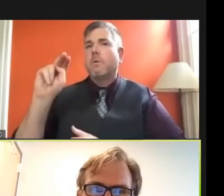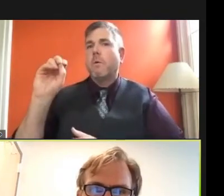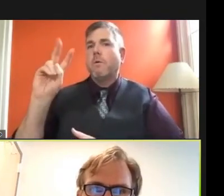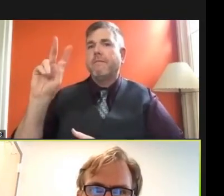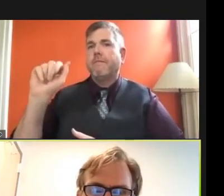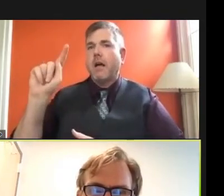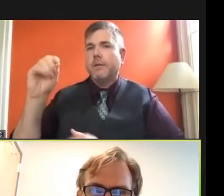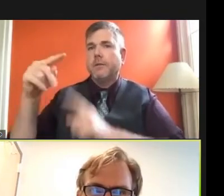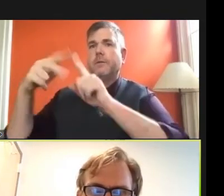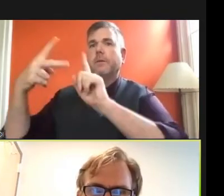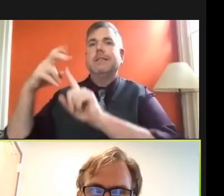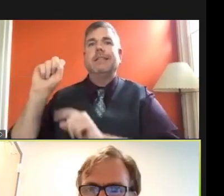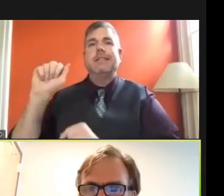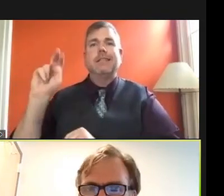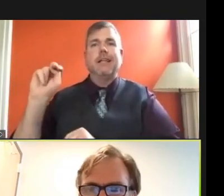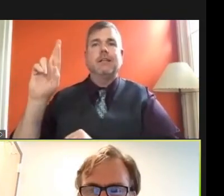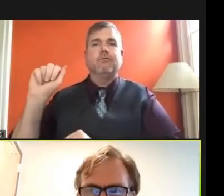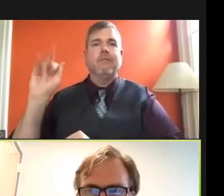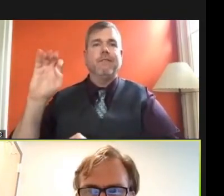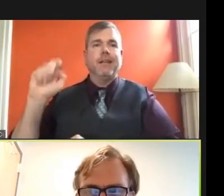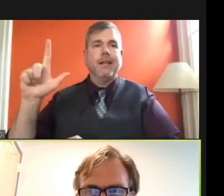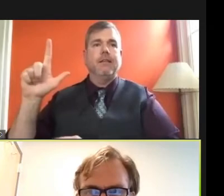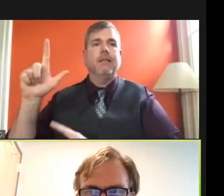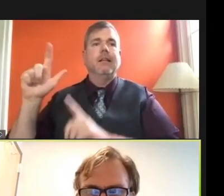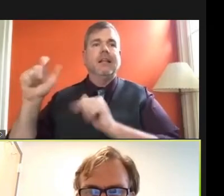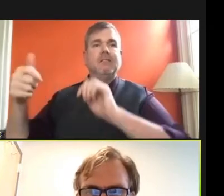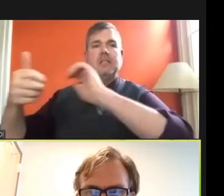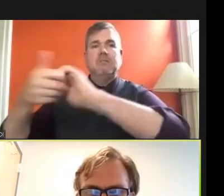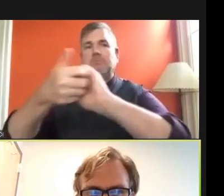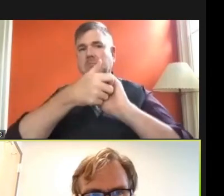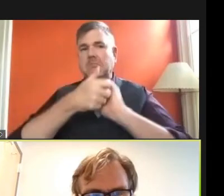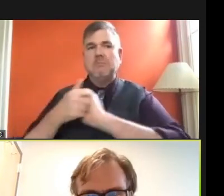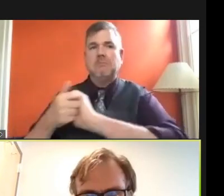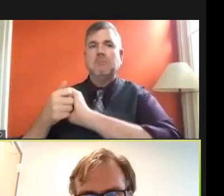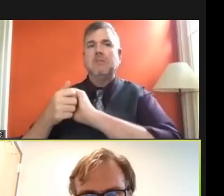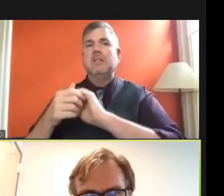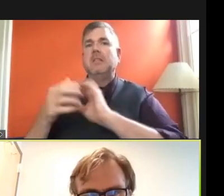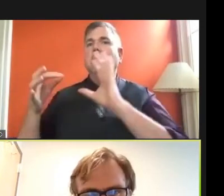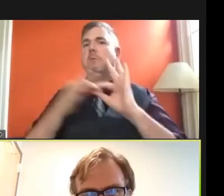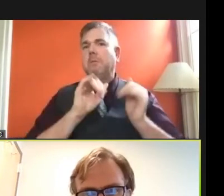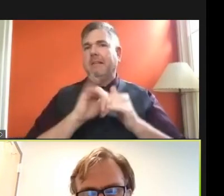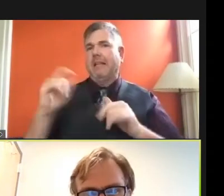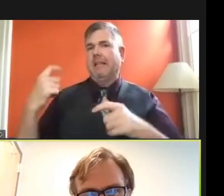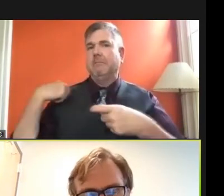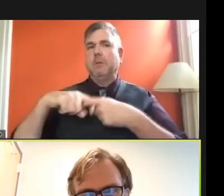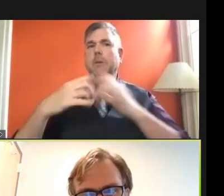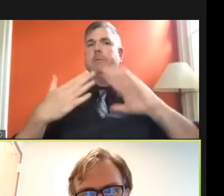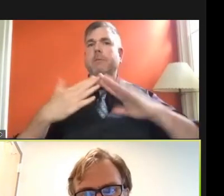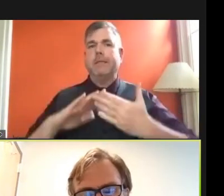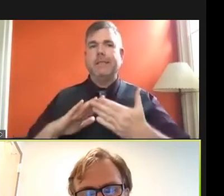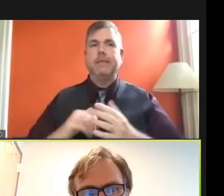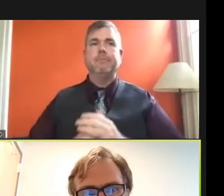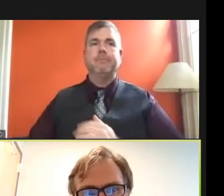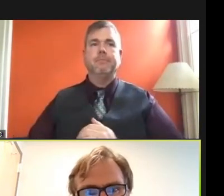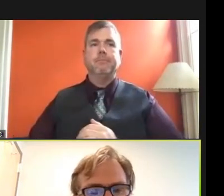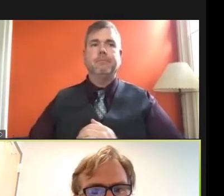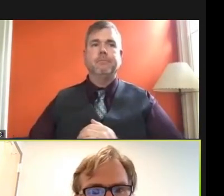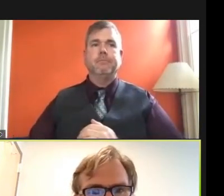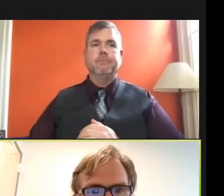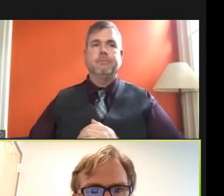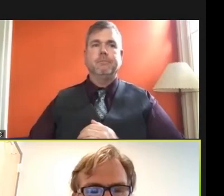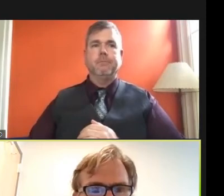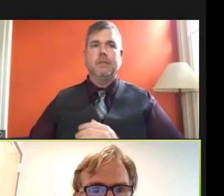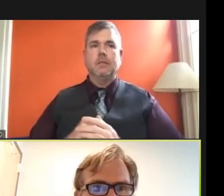most vulnerable. And they've stepped up to really, they are more than just a clinic. They're a hub for health and well-being for